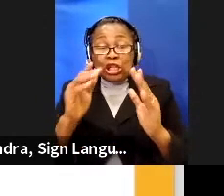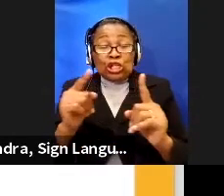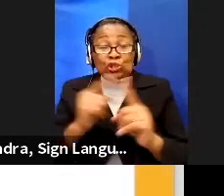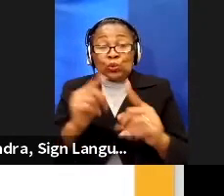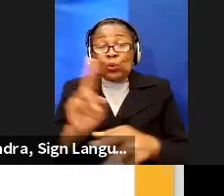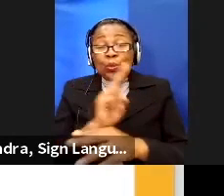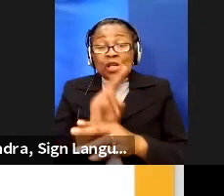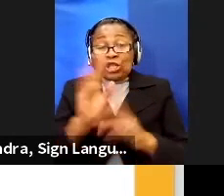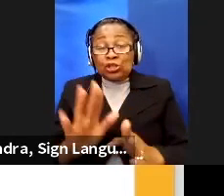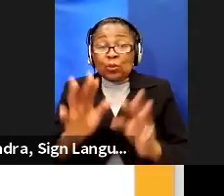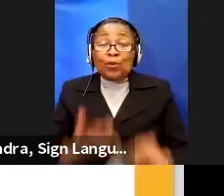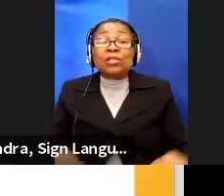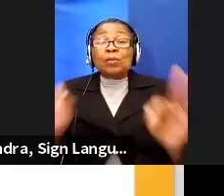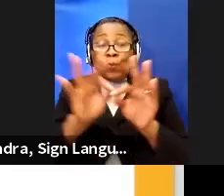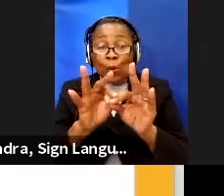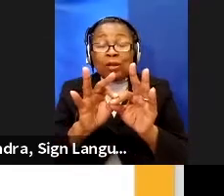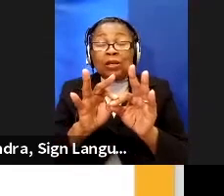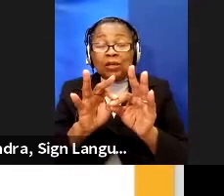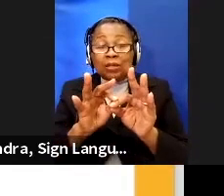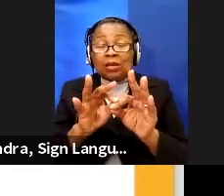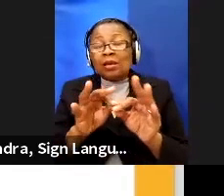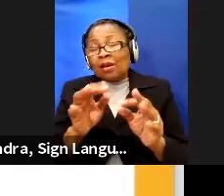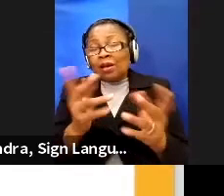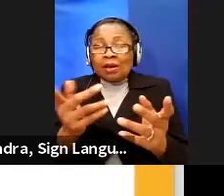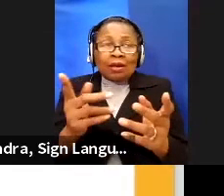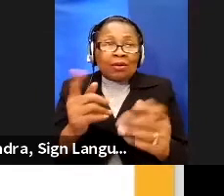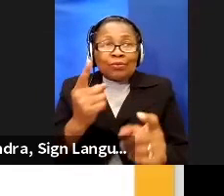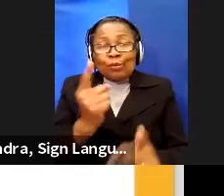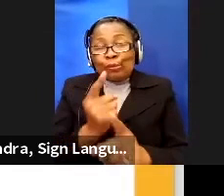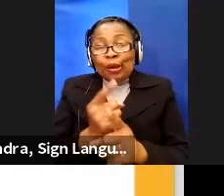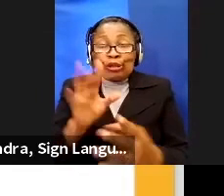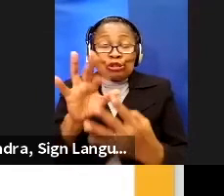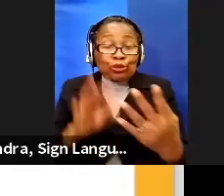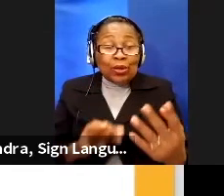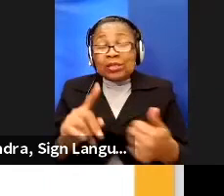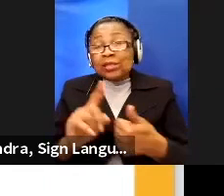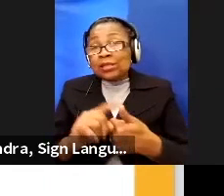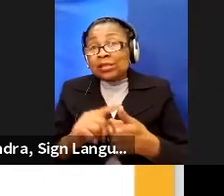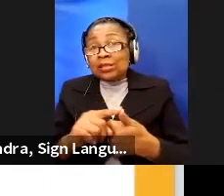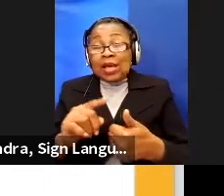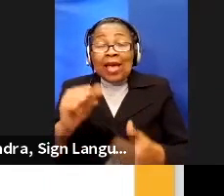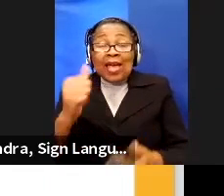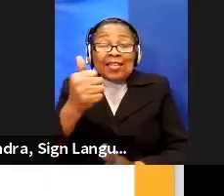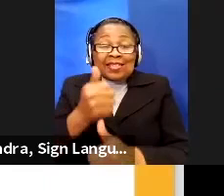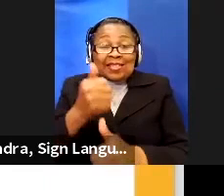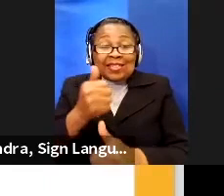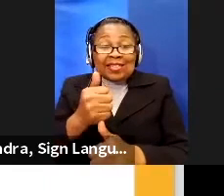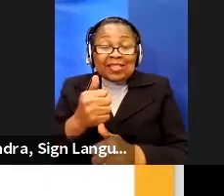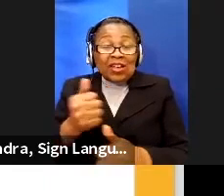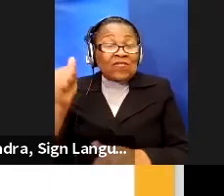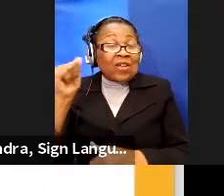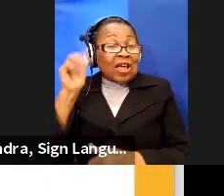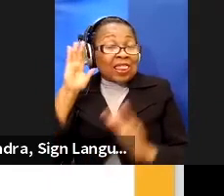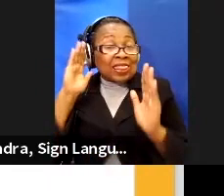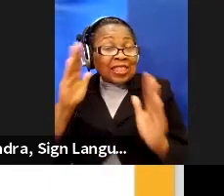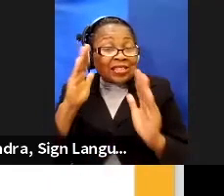important. You know, the typical choices are an assistive listening device, which makes things,